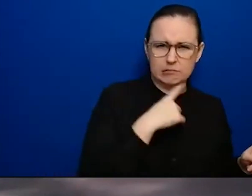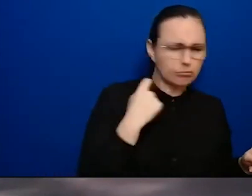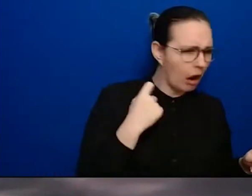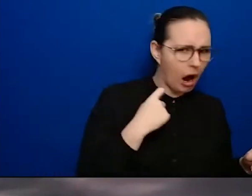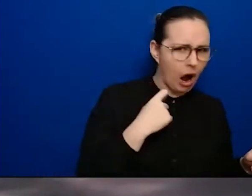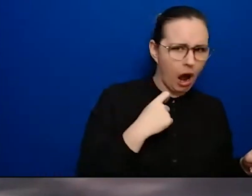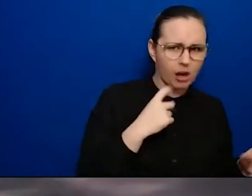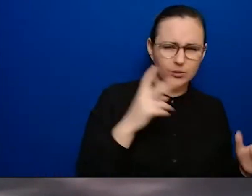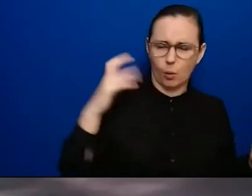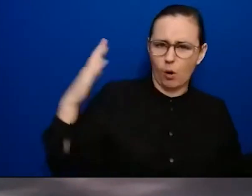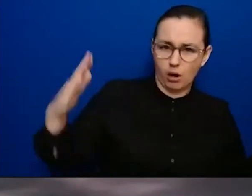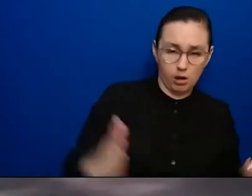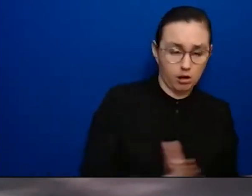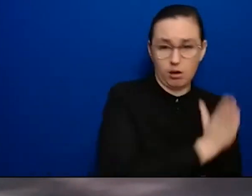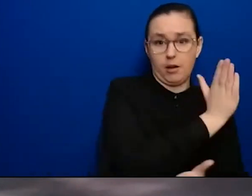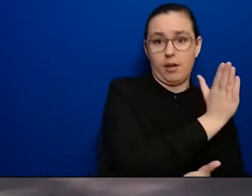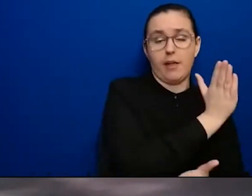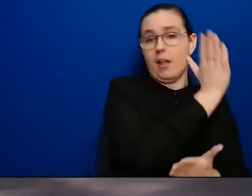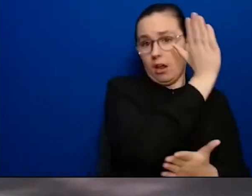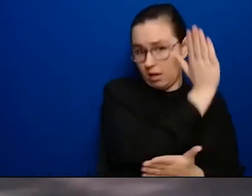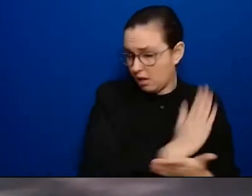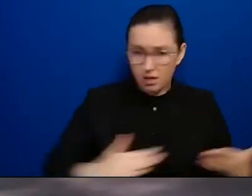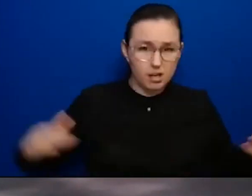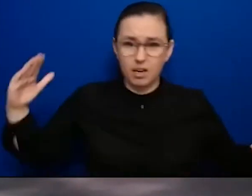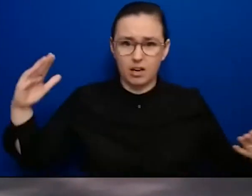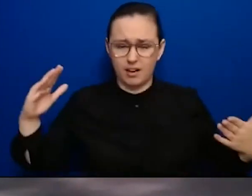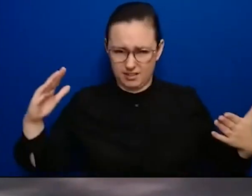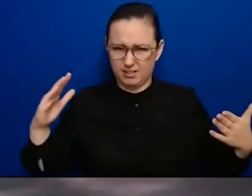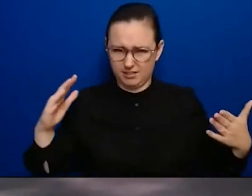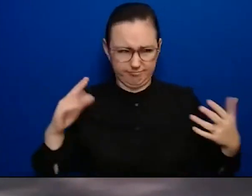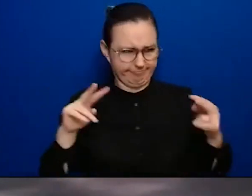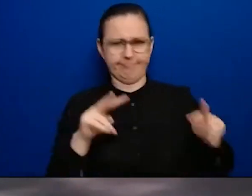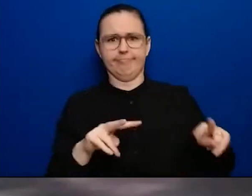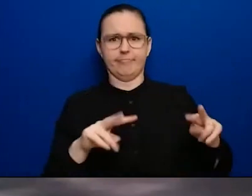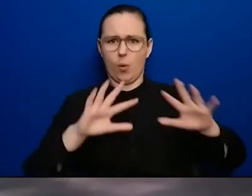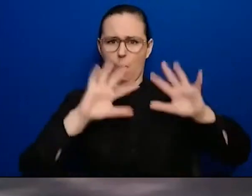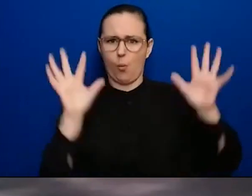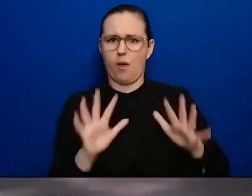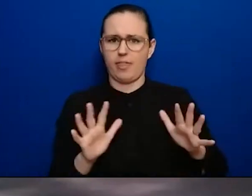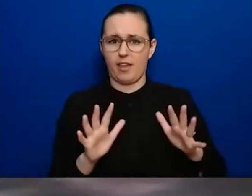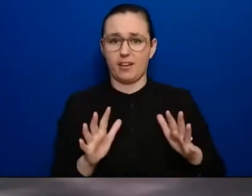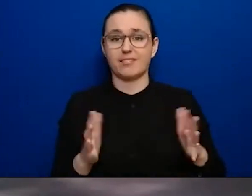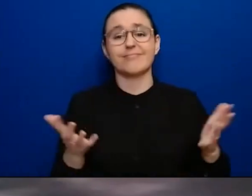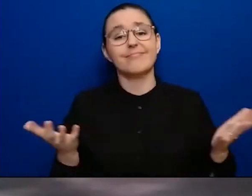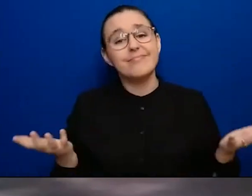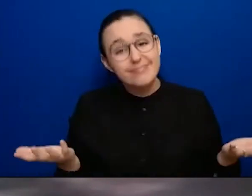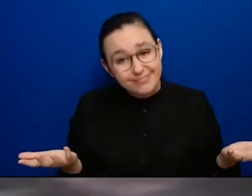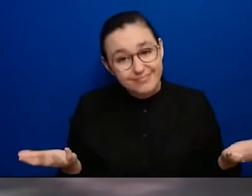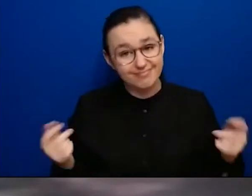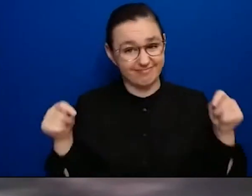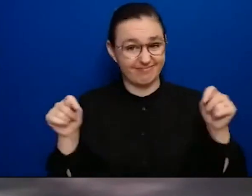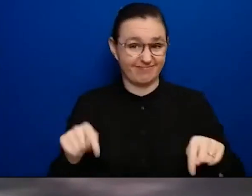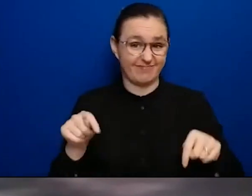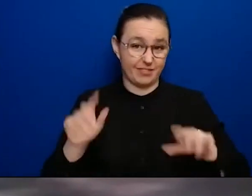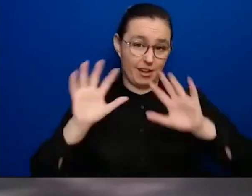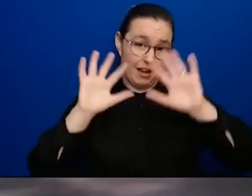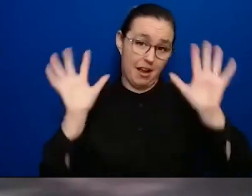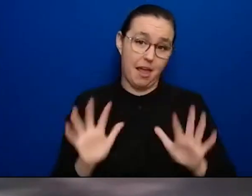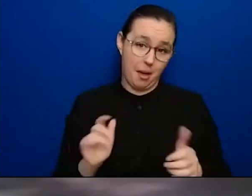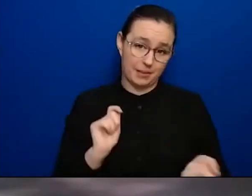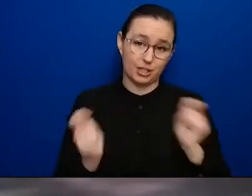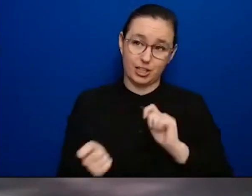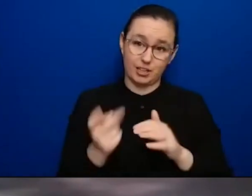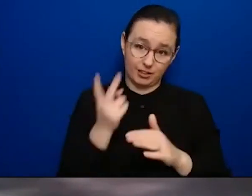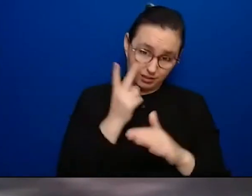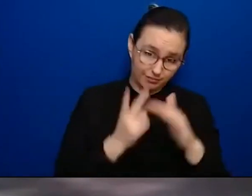other extremes. And unfortunately, this is consistent with what climate change has been projecting